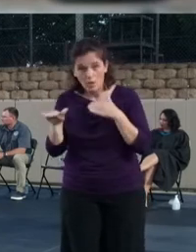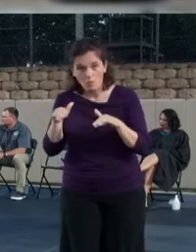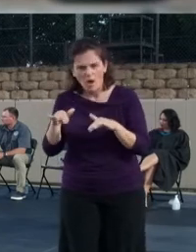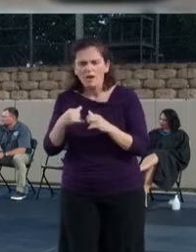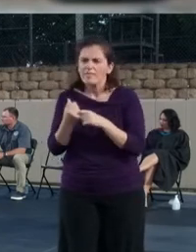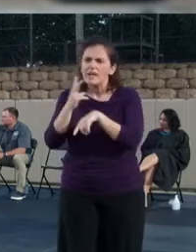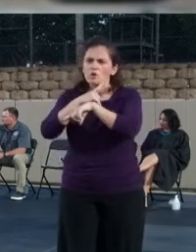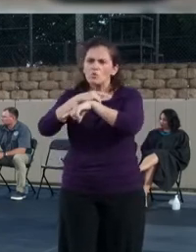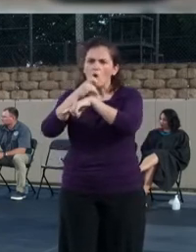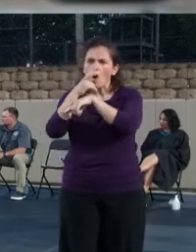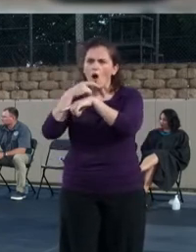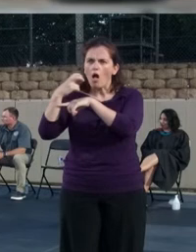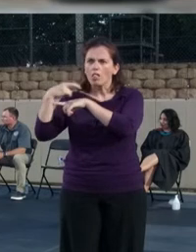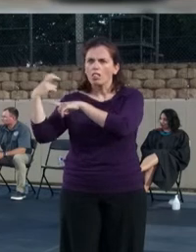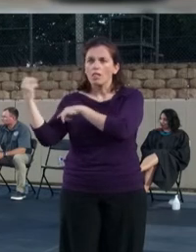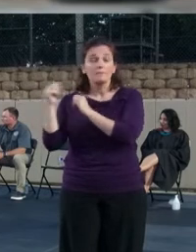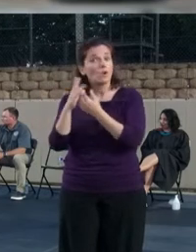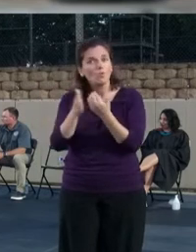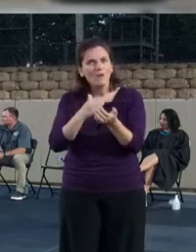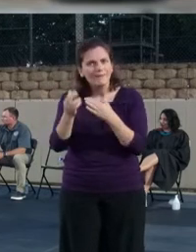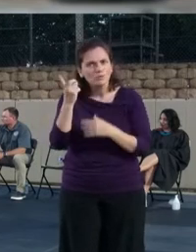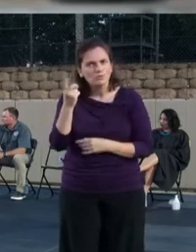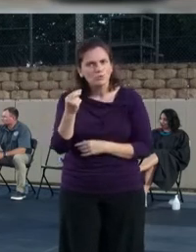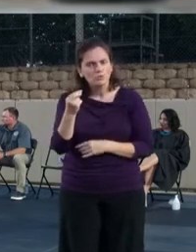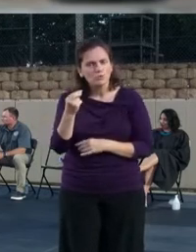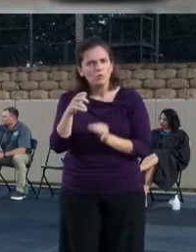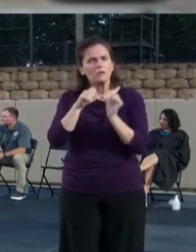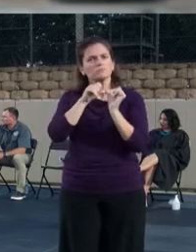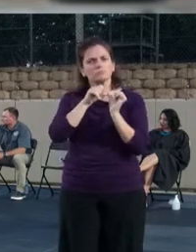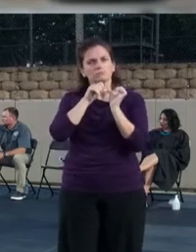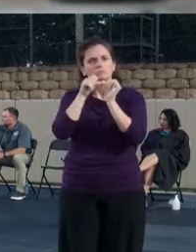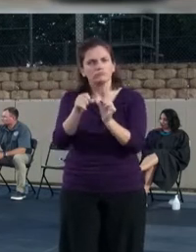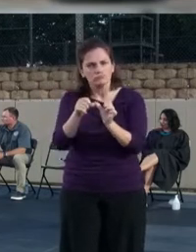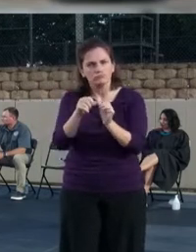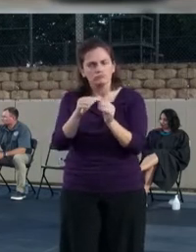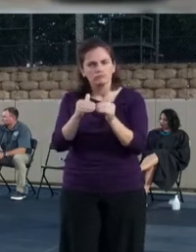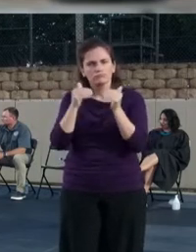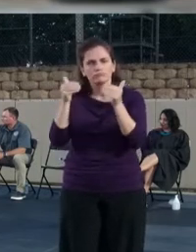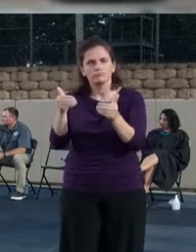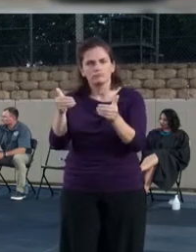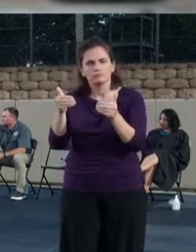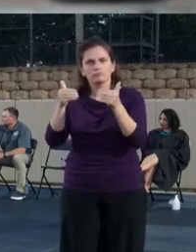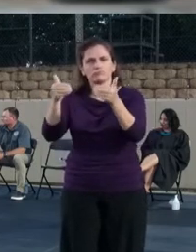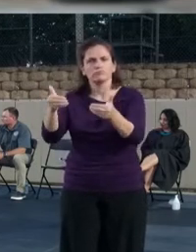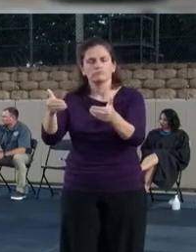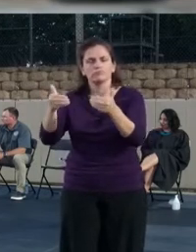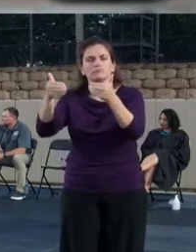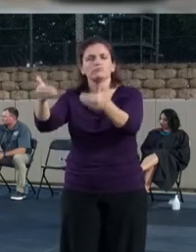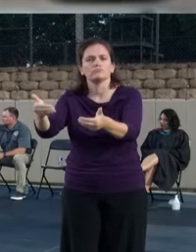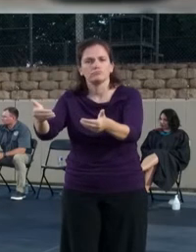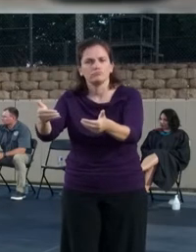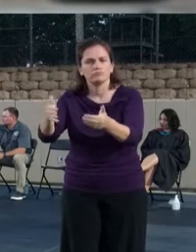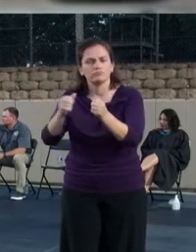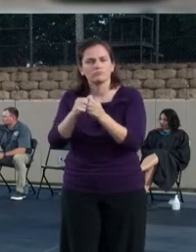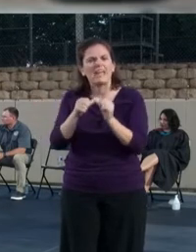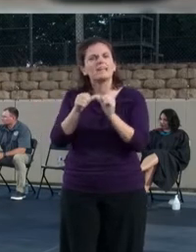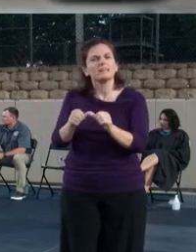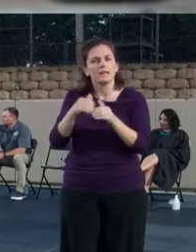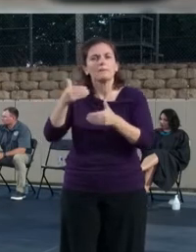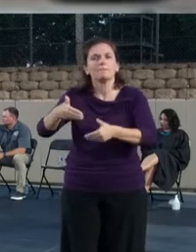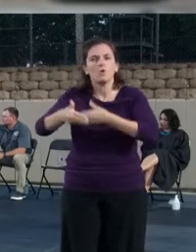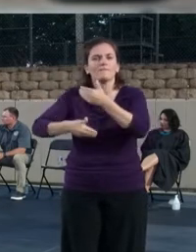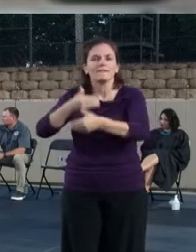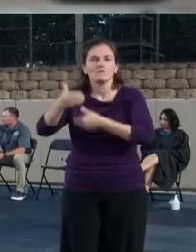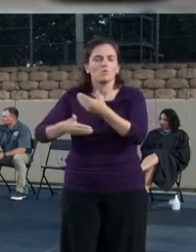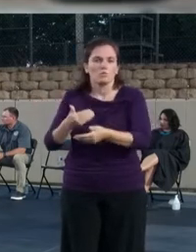crawl, but whatever you do, keep moving forward. Keep moving forward, graduates, and know